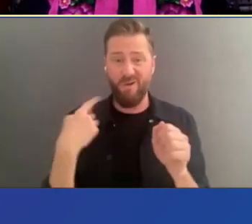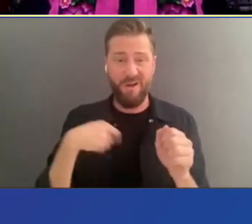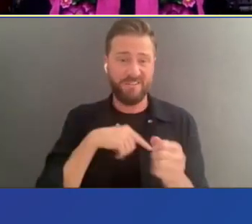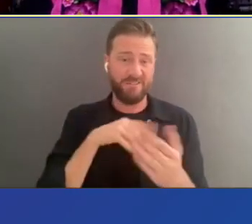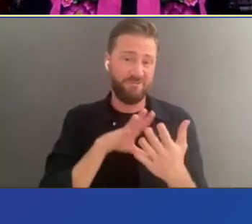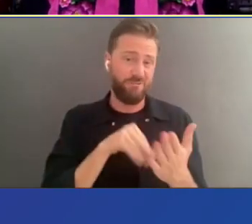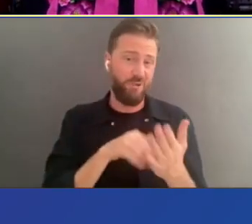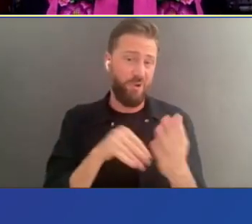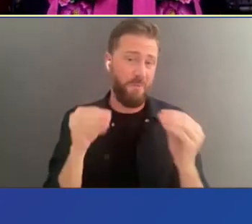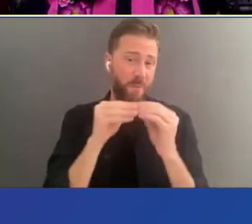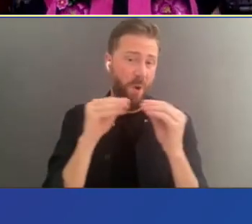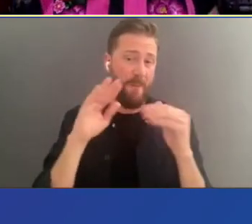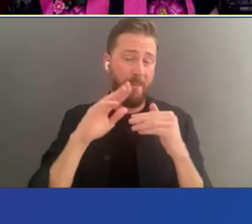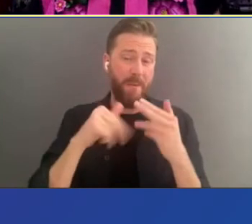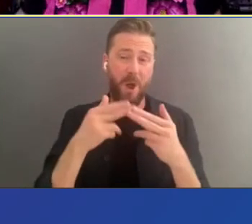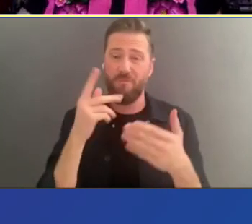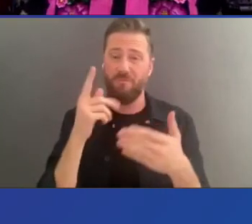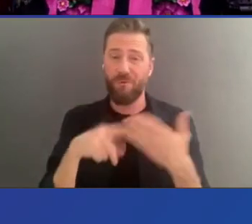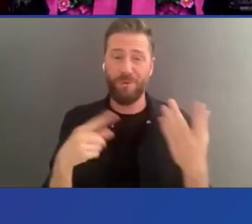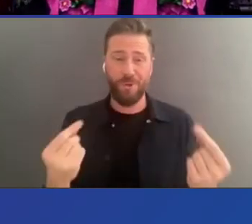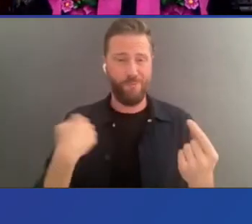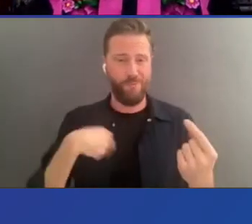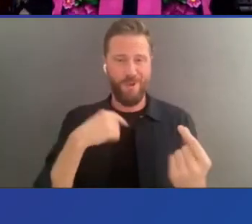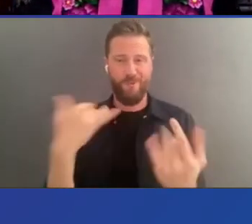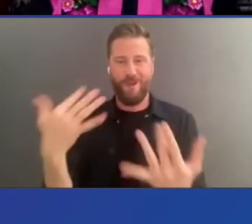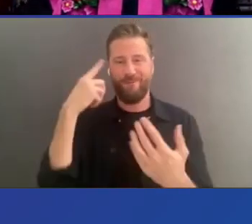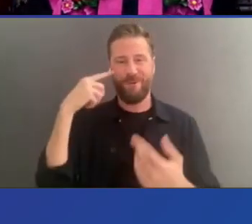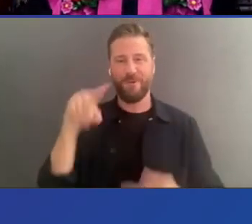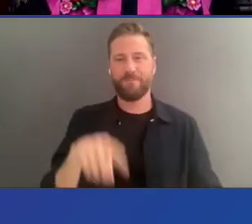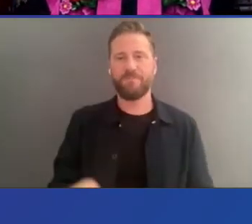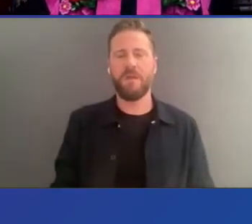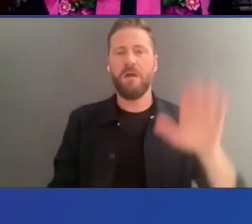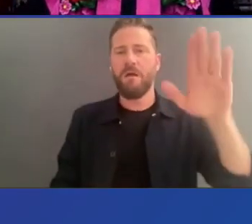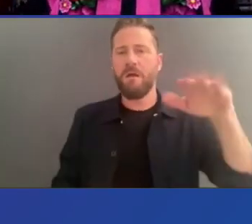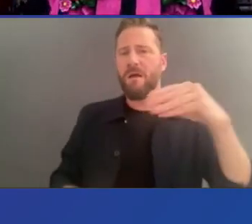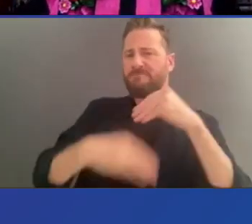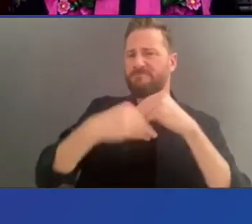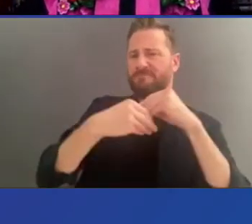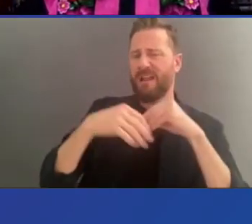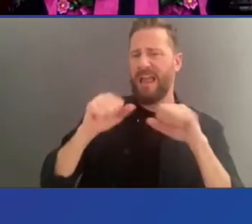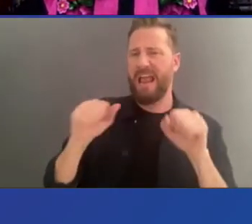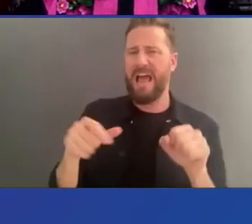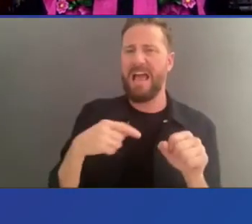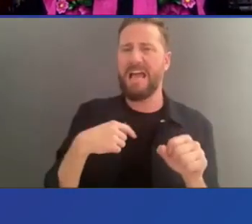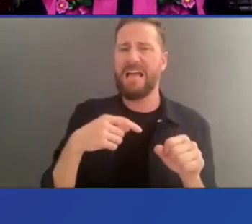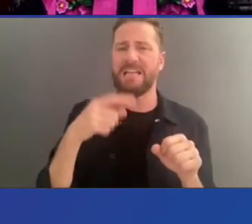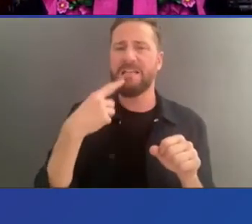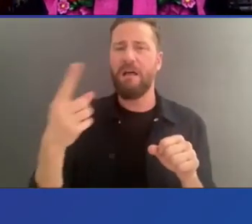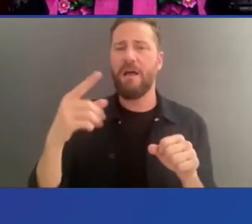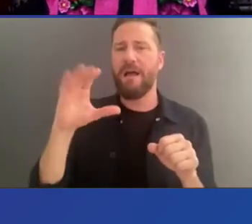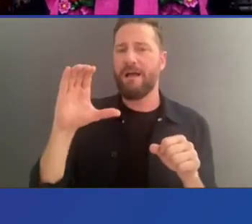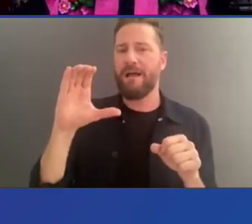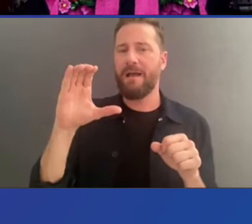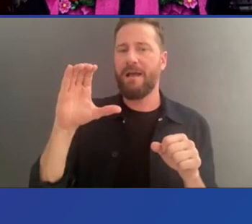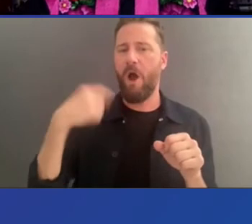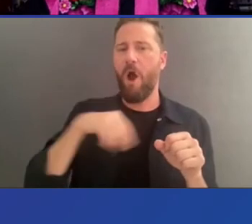what we do. We wait for you. And can I briefly say that KowTeff can be found at